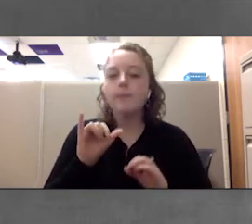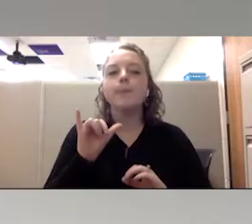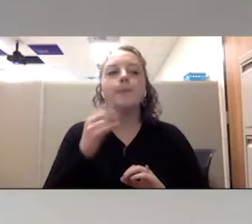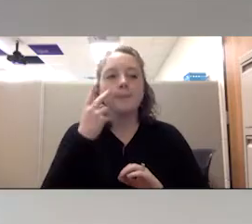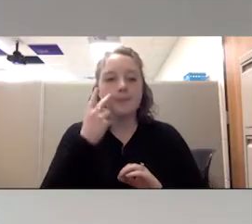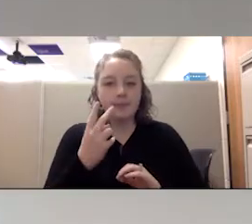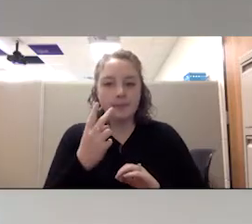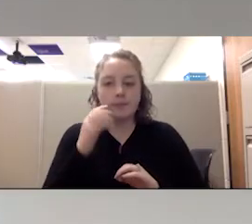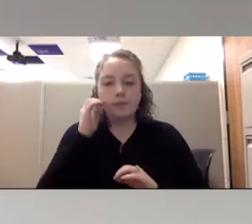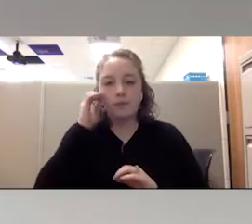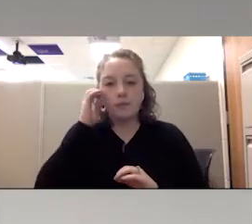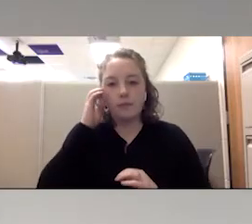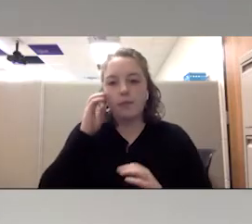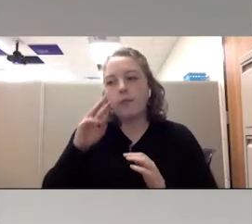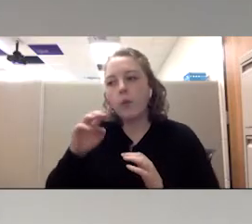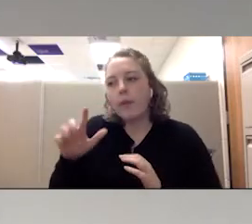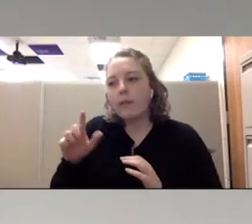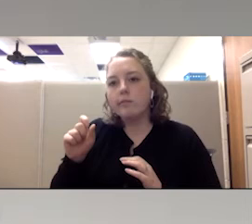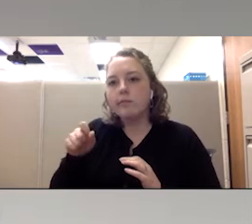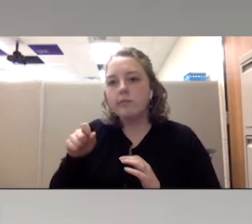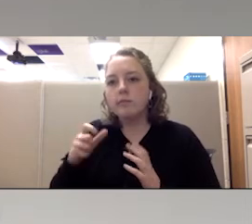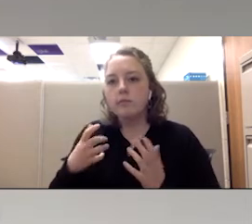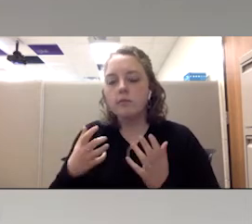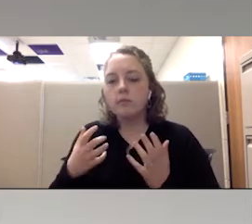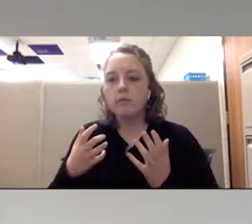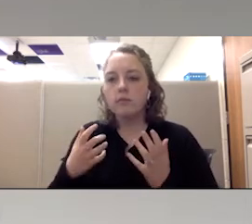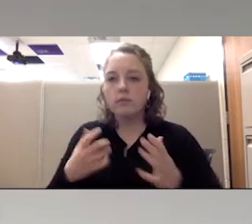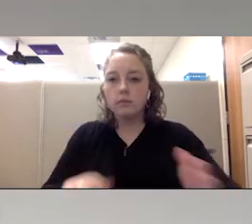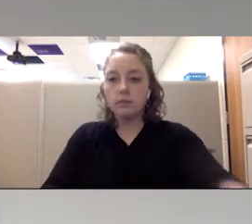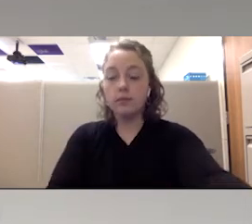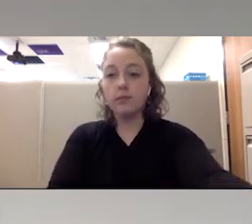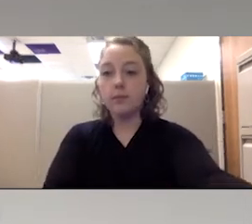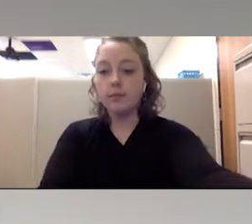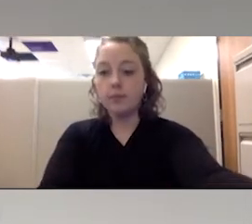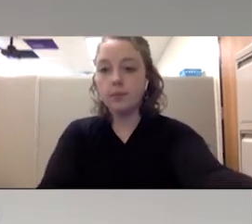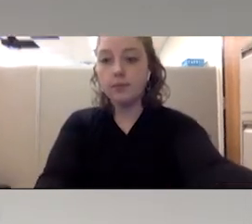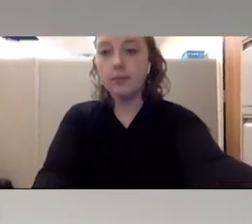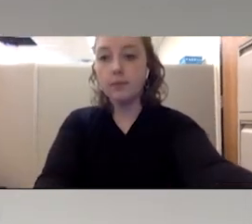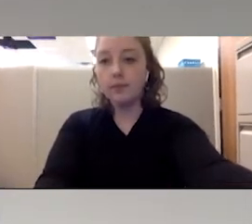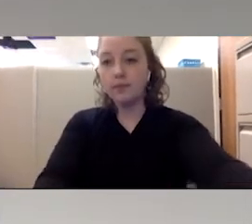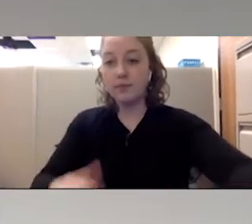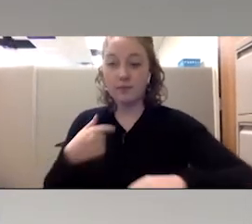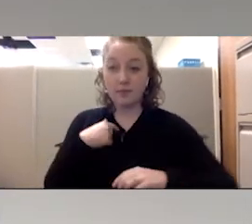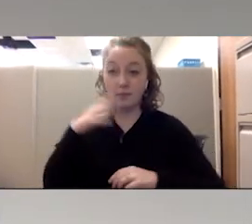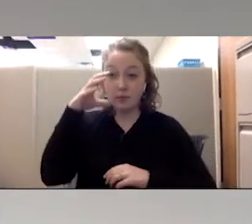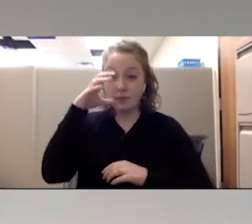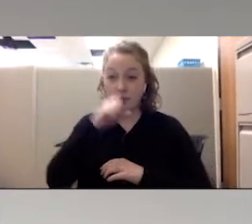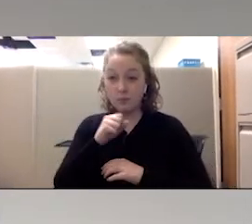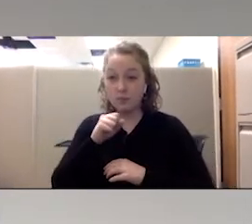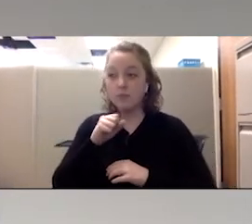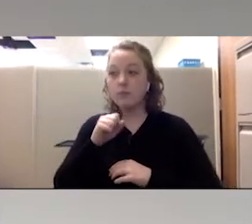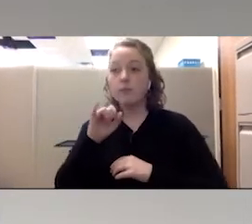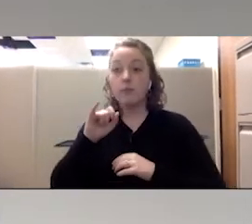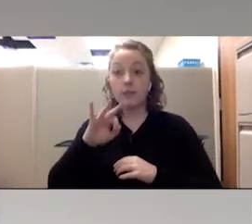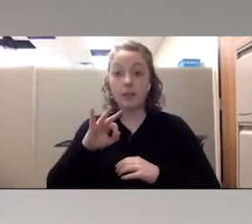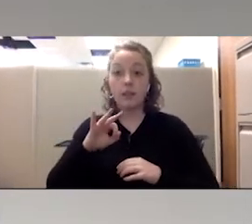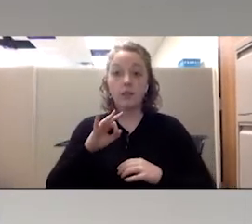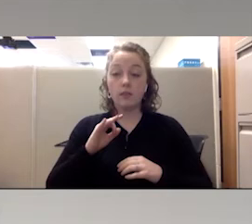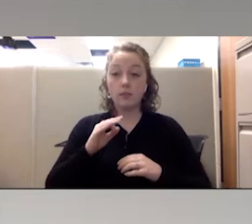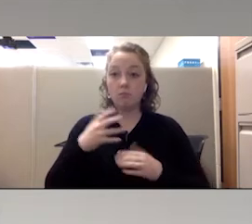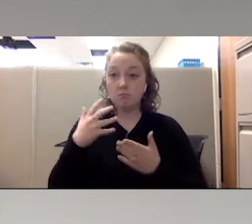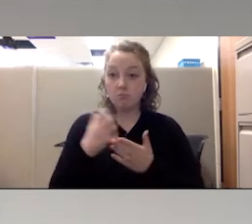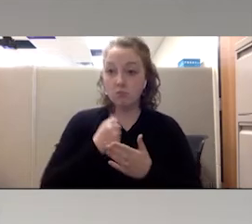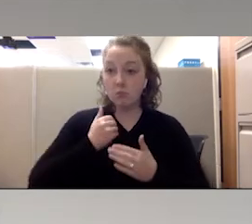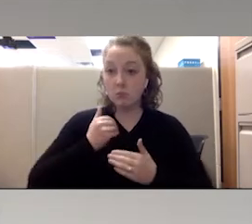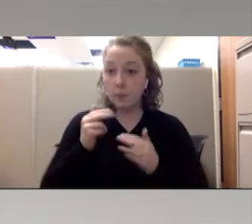Well, yeah, I mean, and I would assume that in the process of building a new high school, you could even go so far as to have